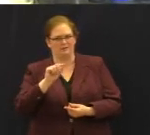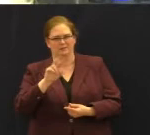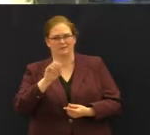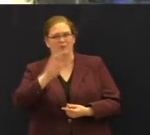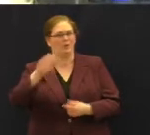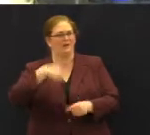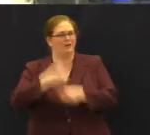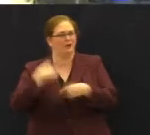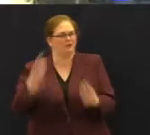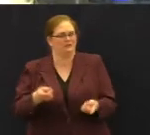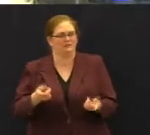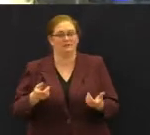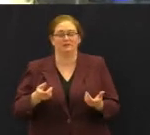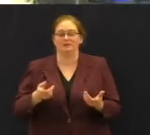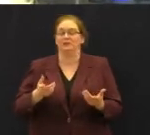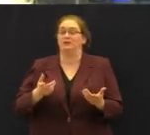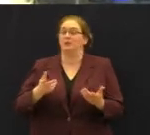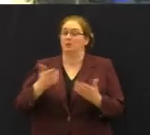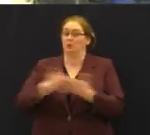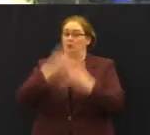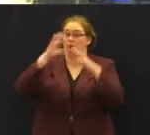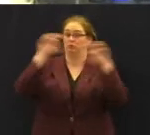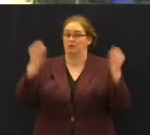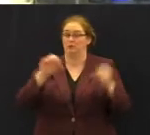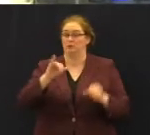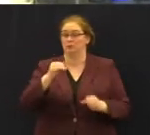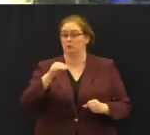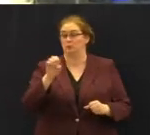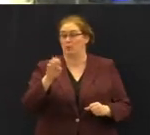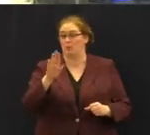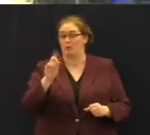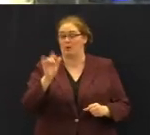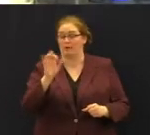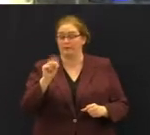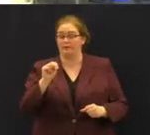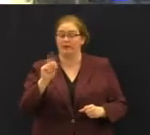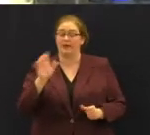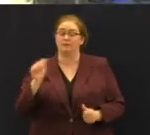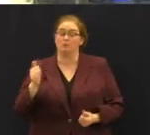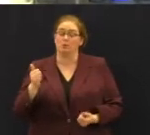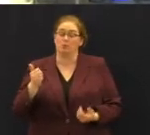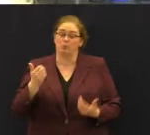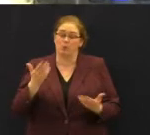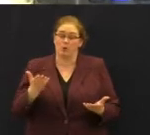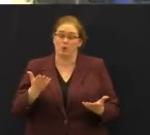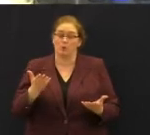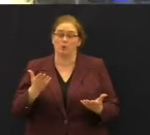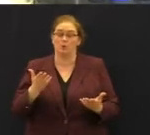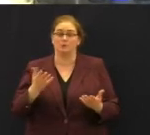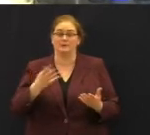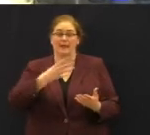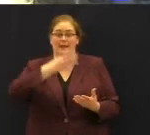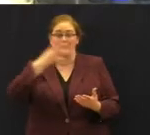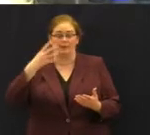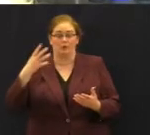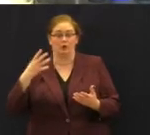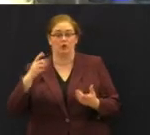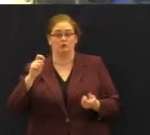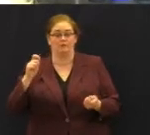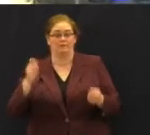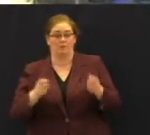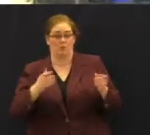the new president, Joe Biden, has proposed a immigration reform